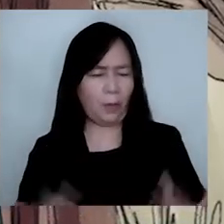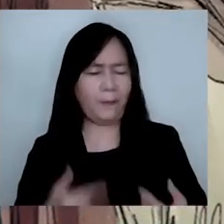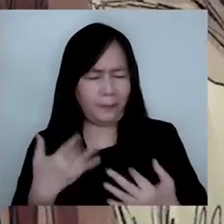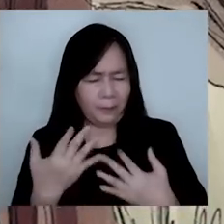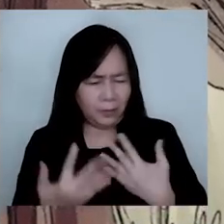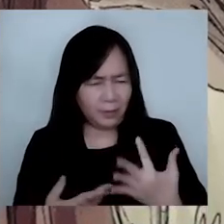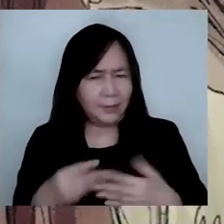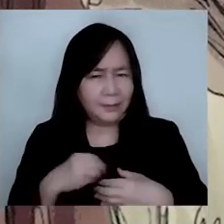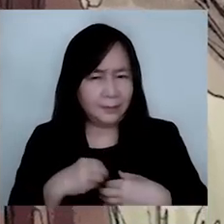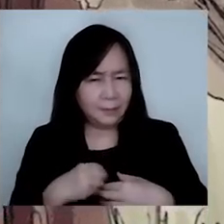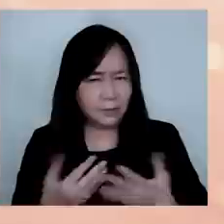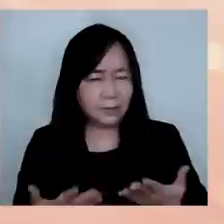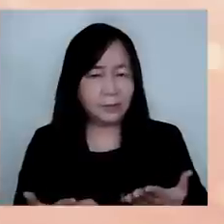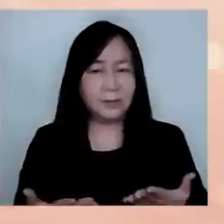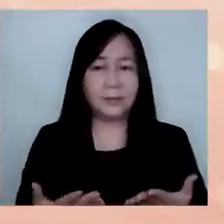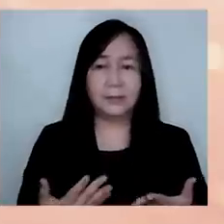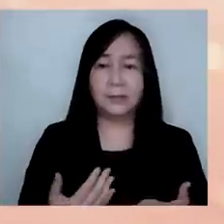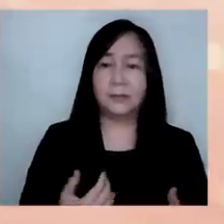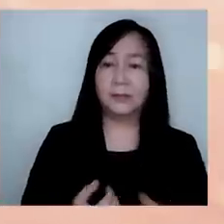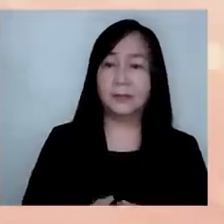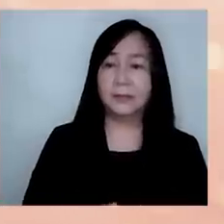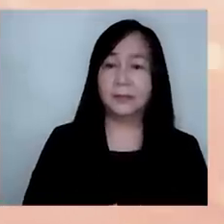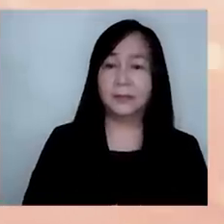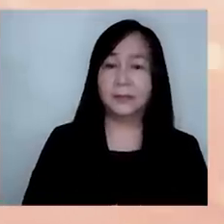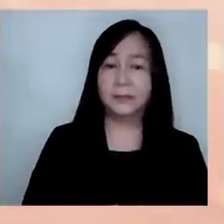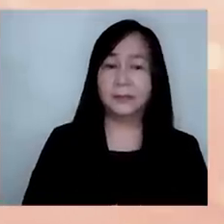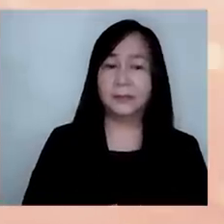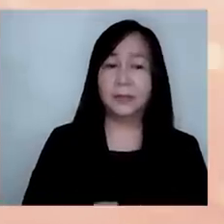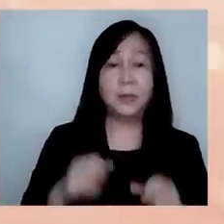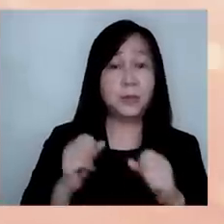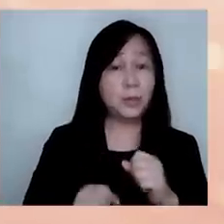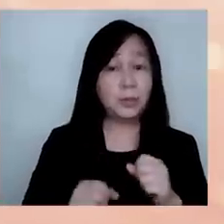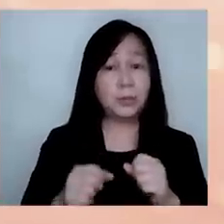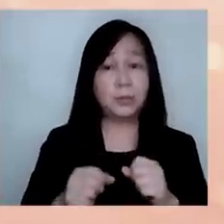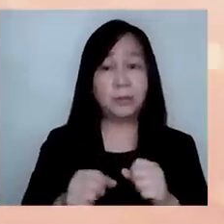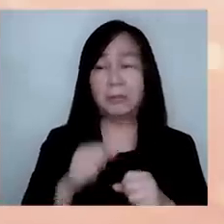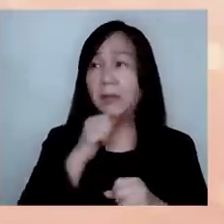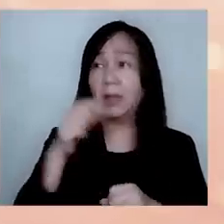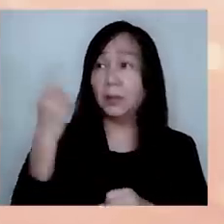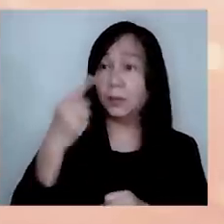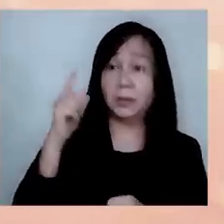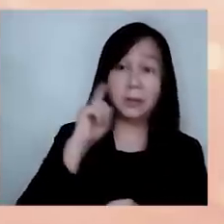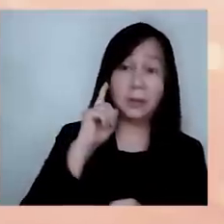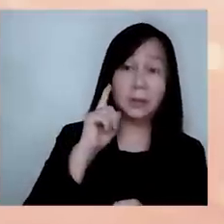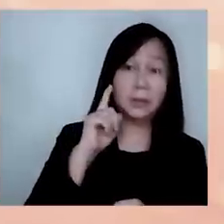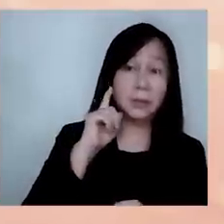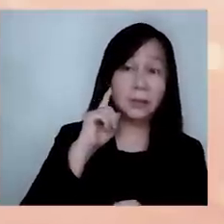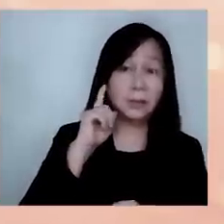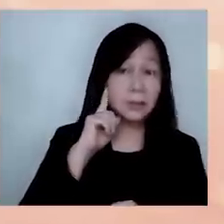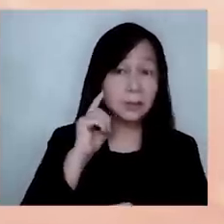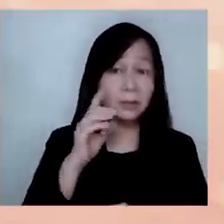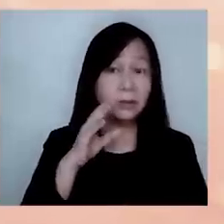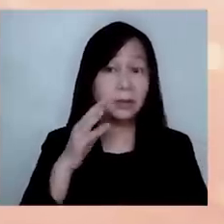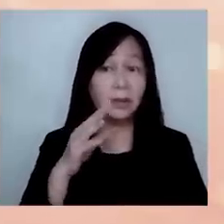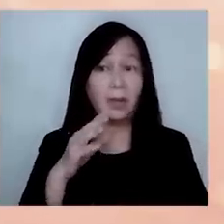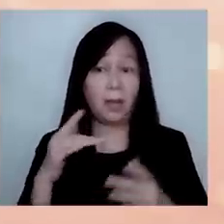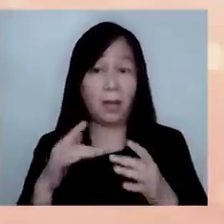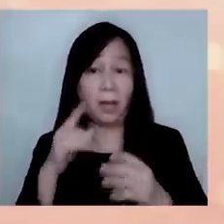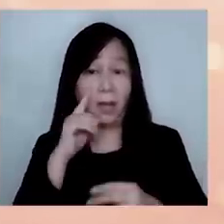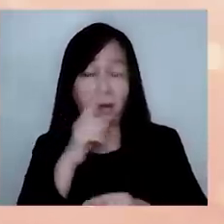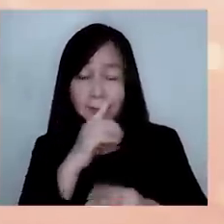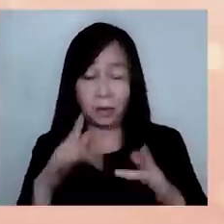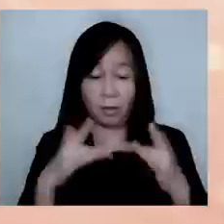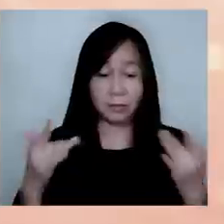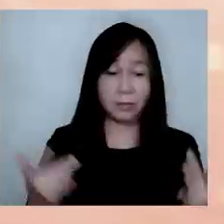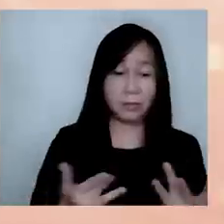them so it was not just their ears their eyes but their hearts their hearts were